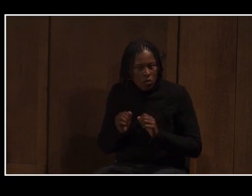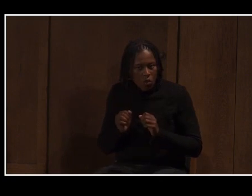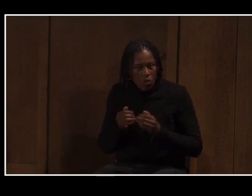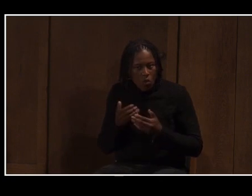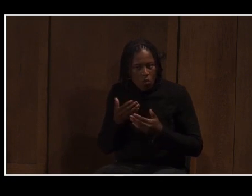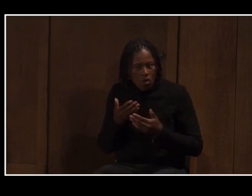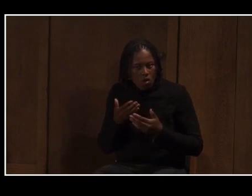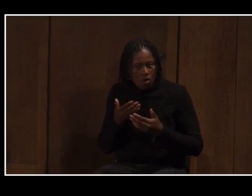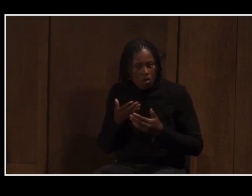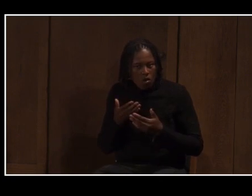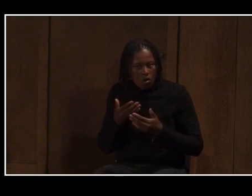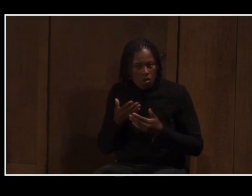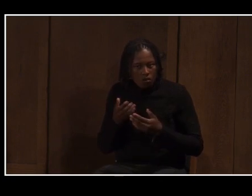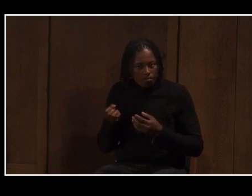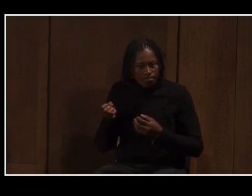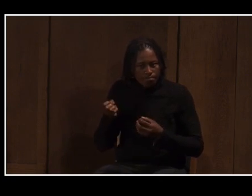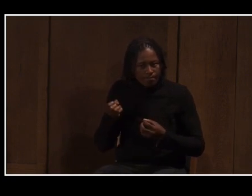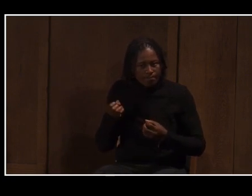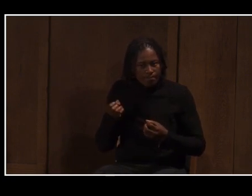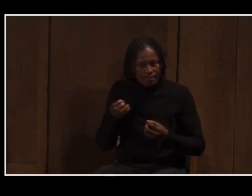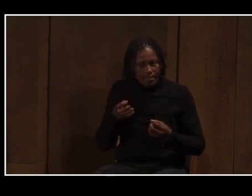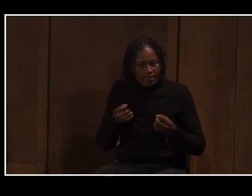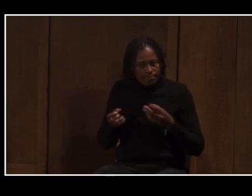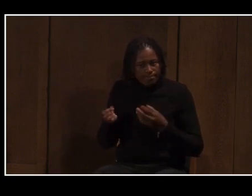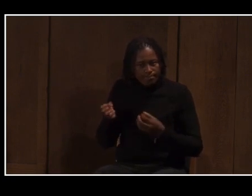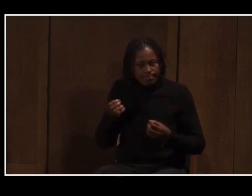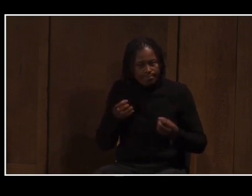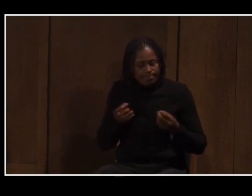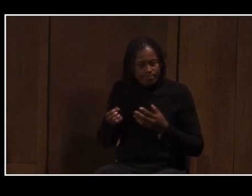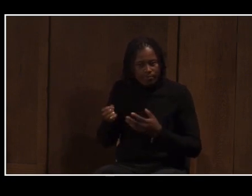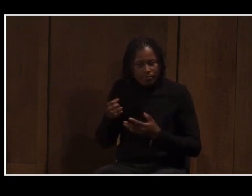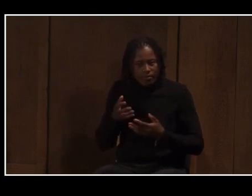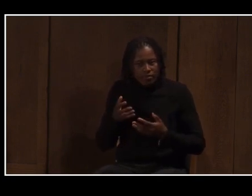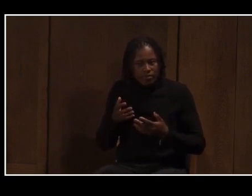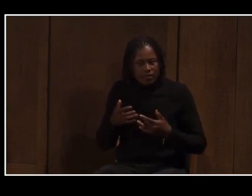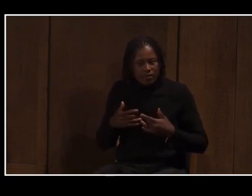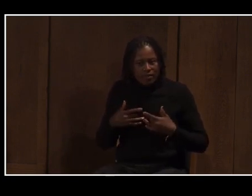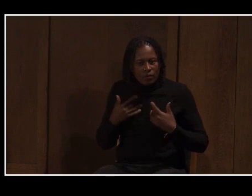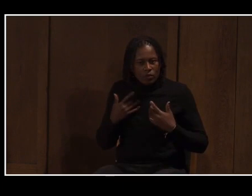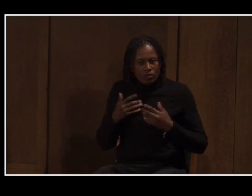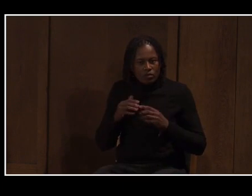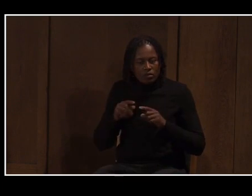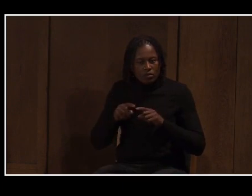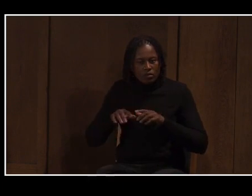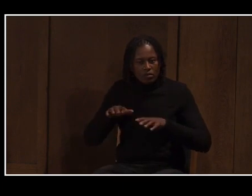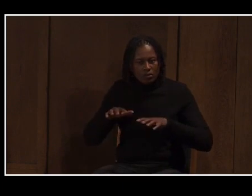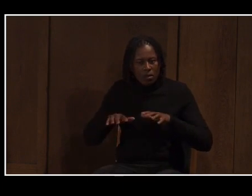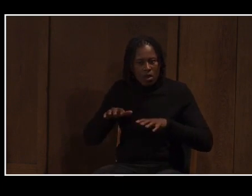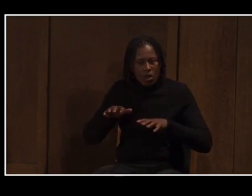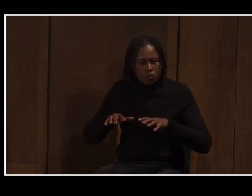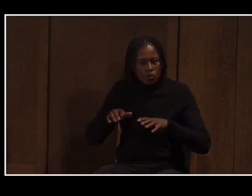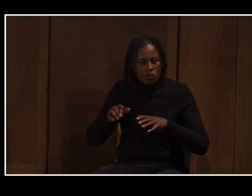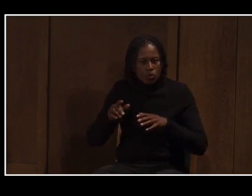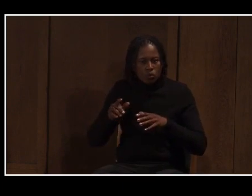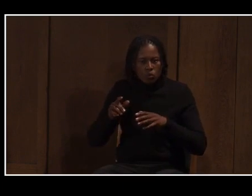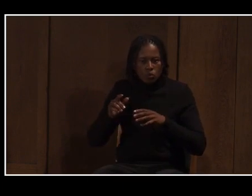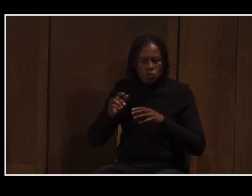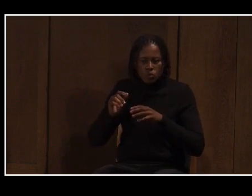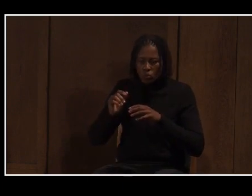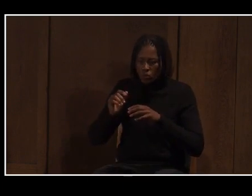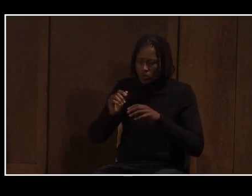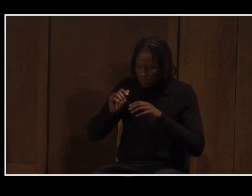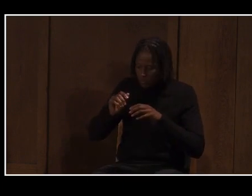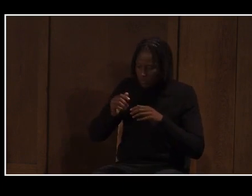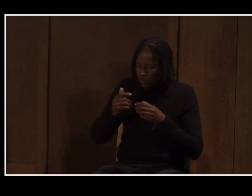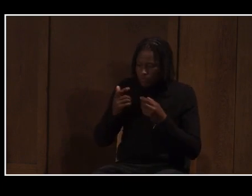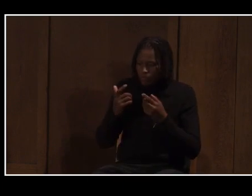like those incantations that might have been known from ancient times. My question is, as a creative